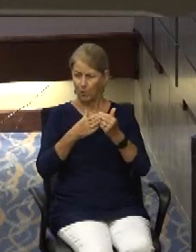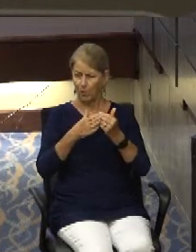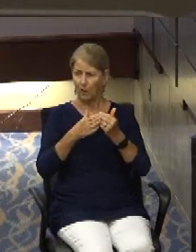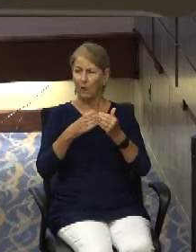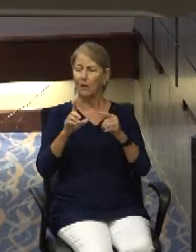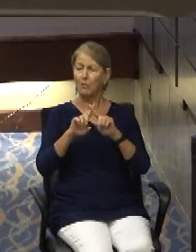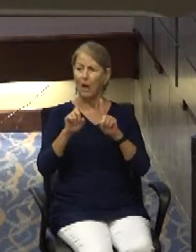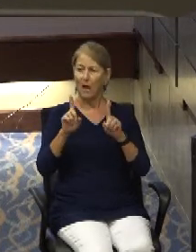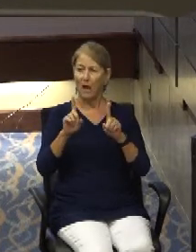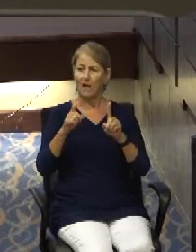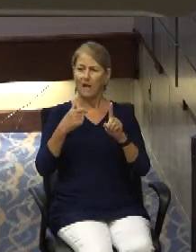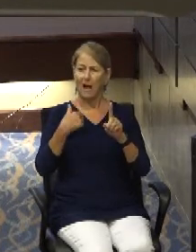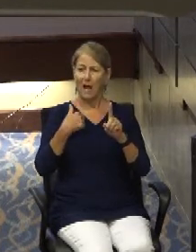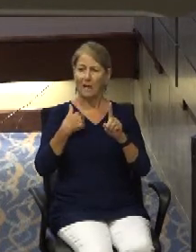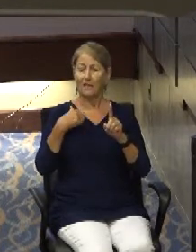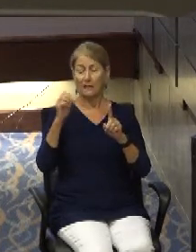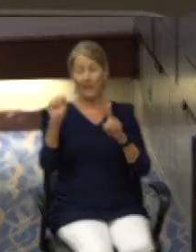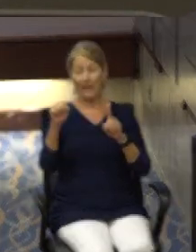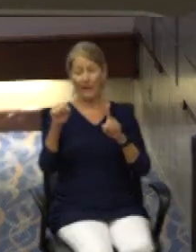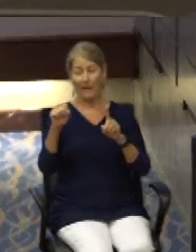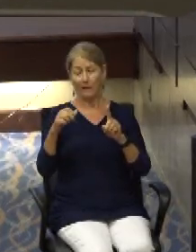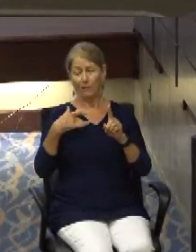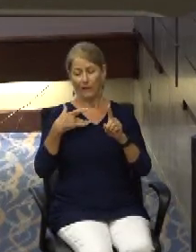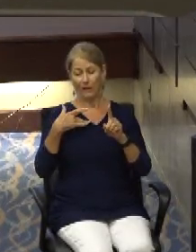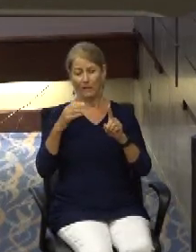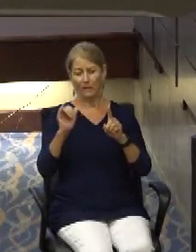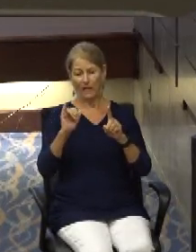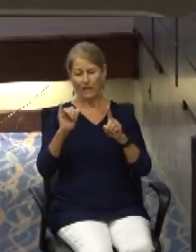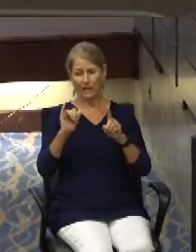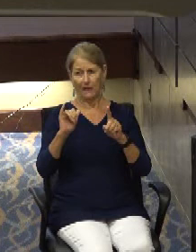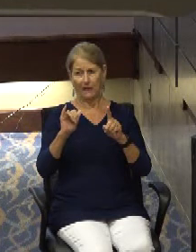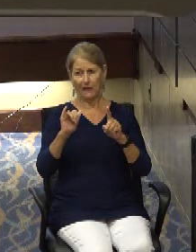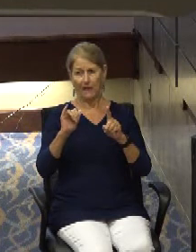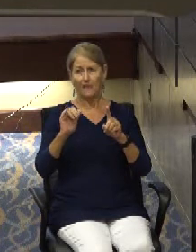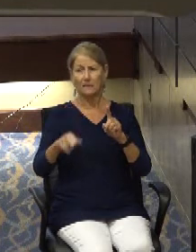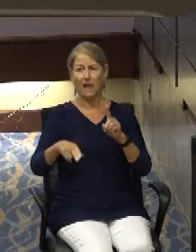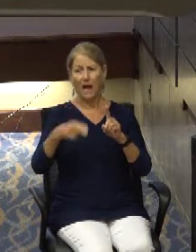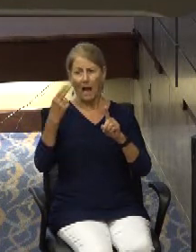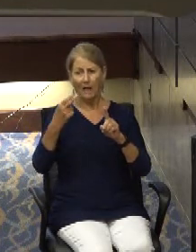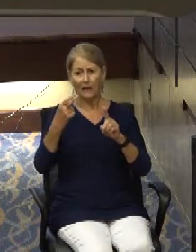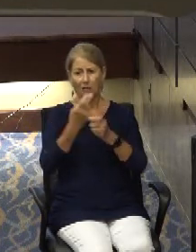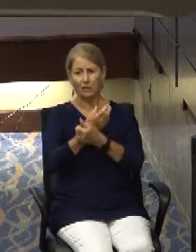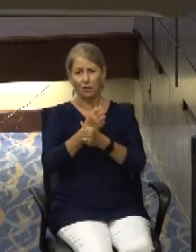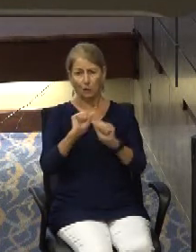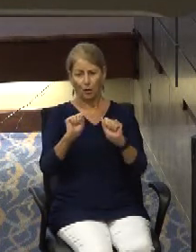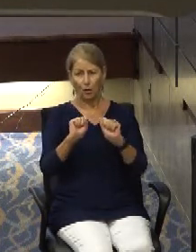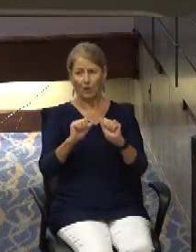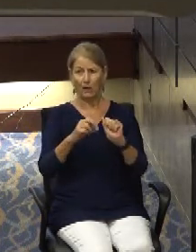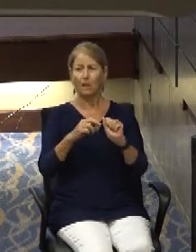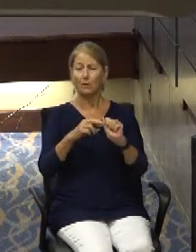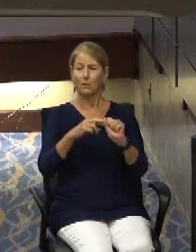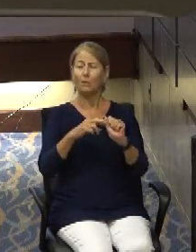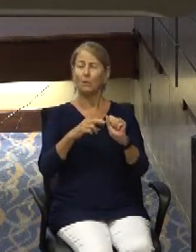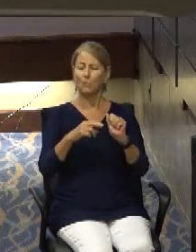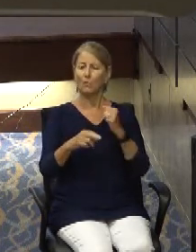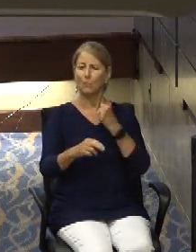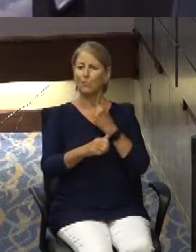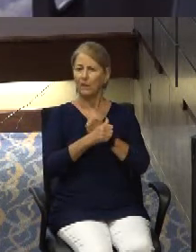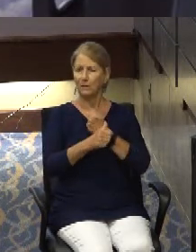I feel a heightened security risk knowing there are minors in this home and this address is now public